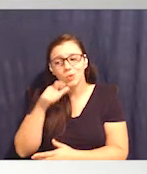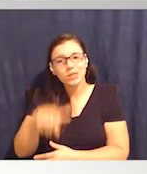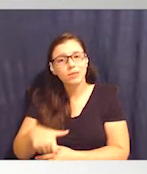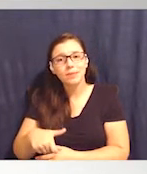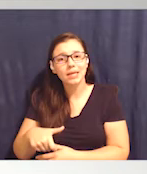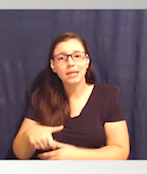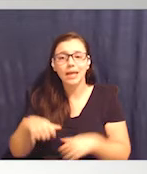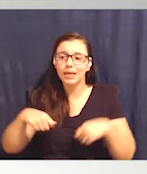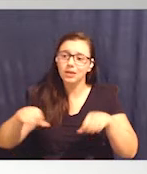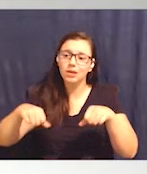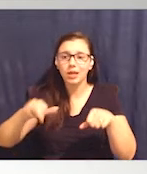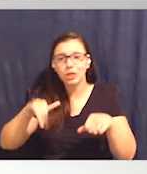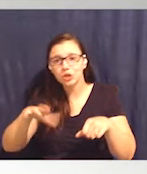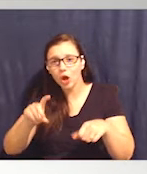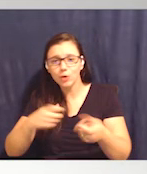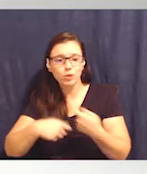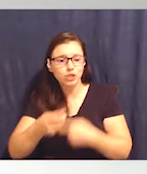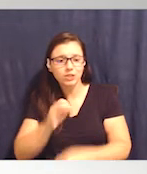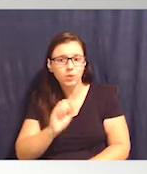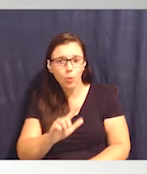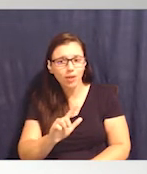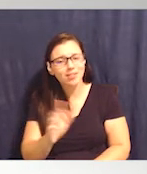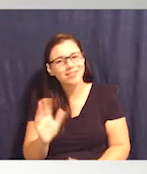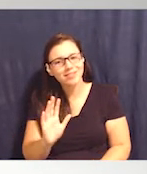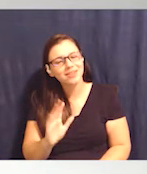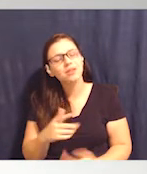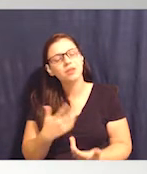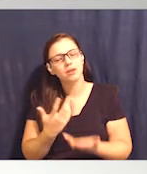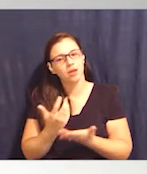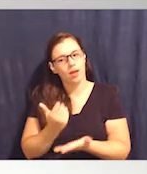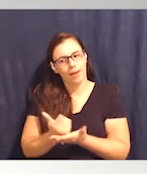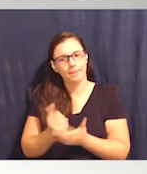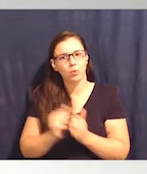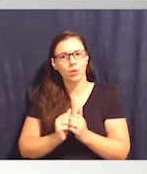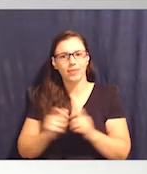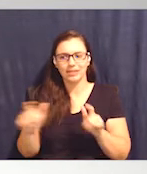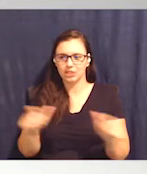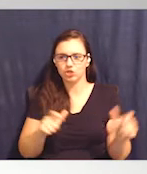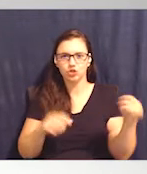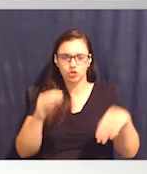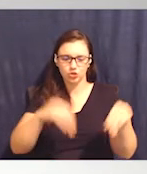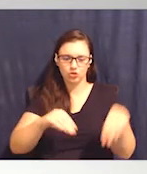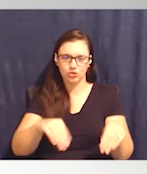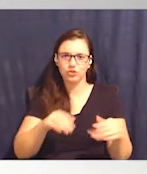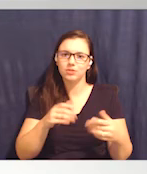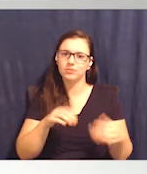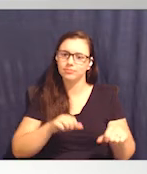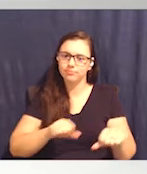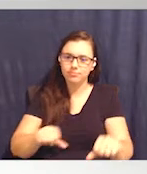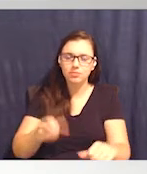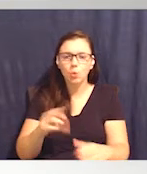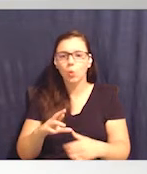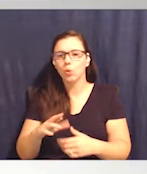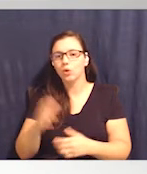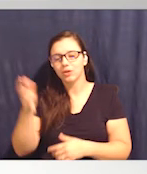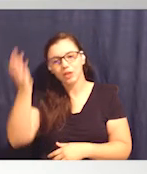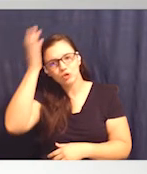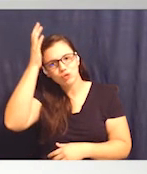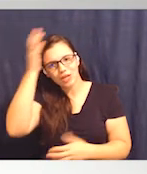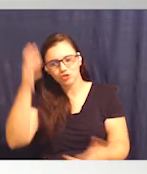car. Maybe it's helping with putting the dishes in the dishwasher or emptying the trash or any other things like